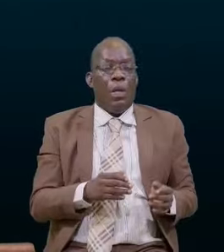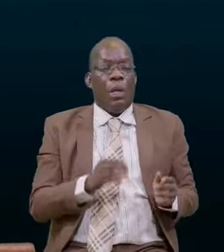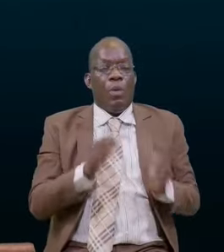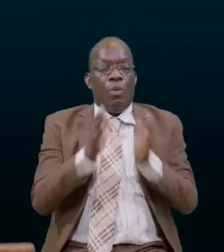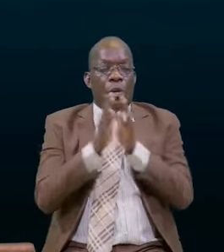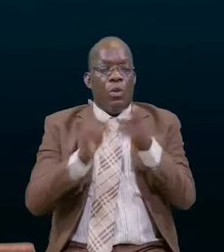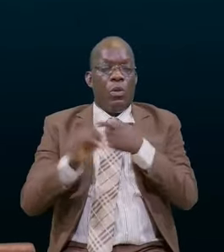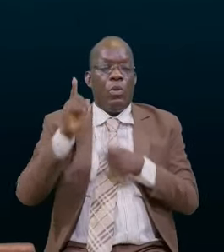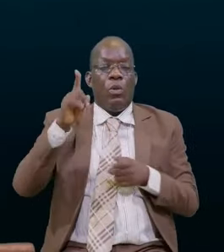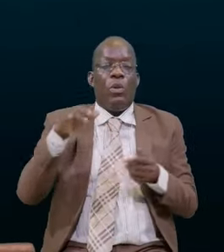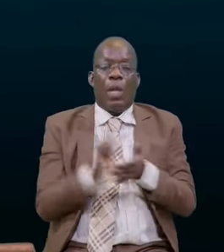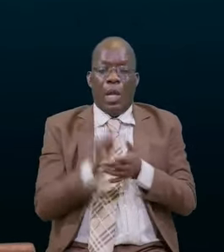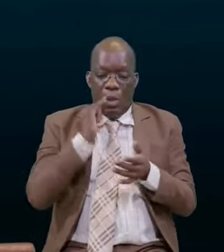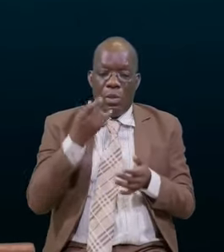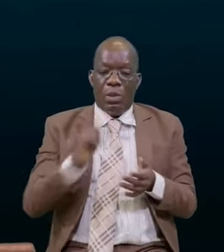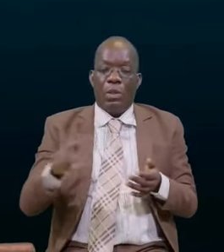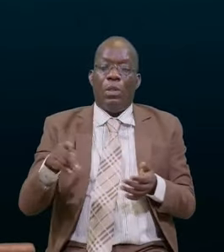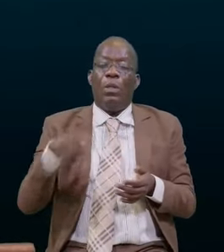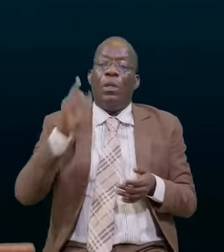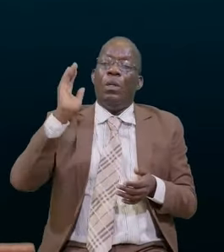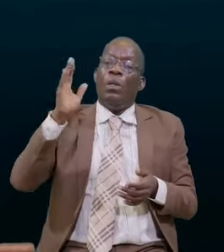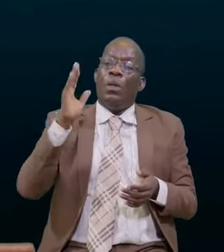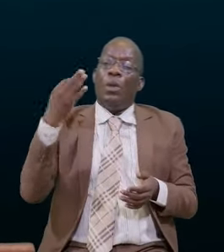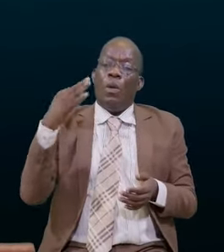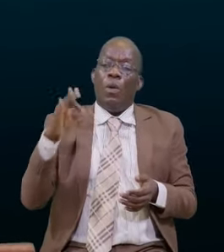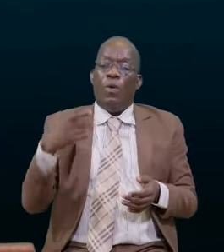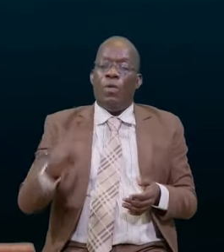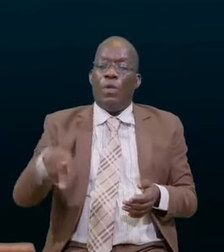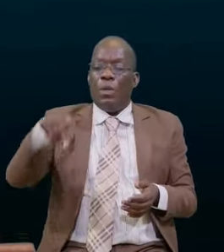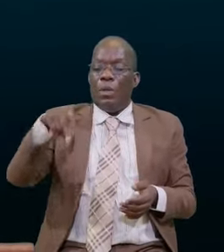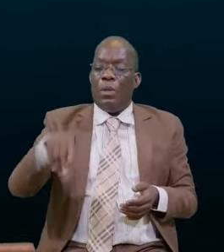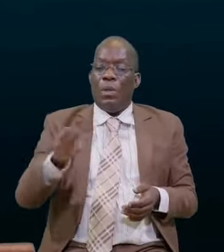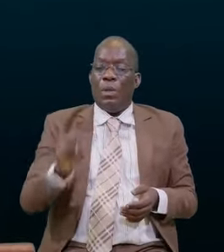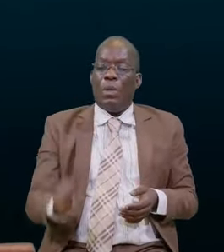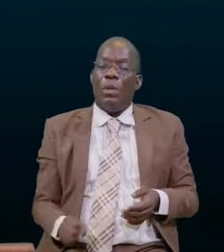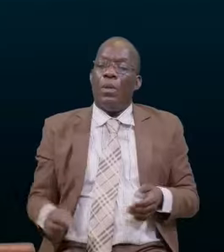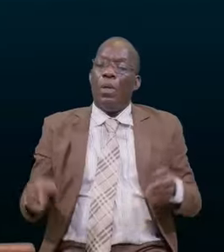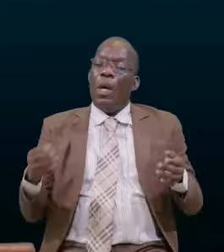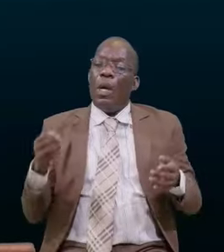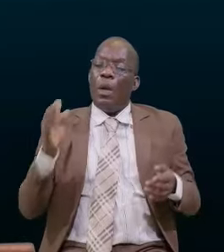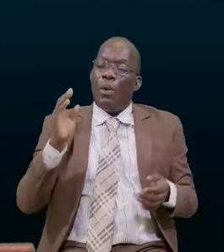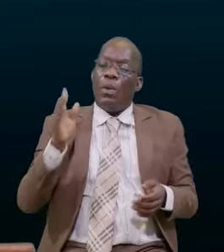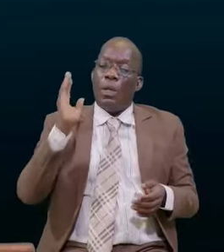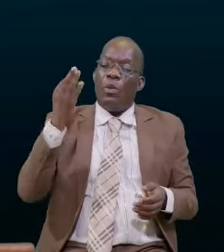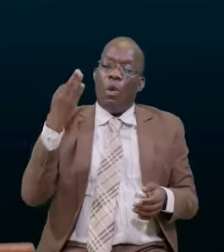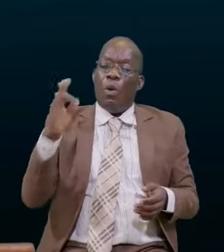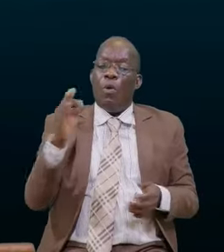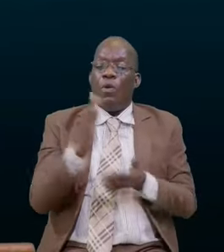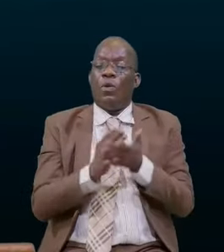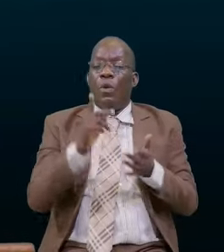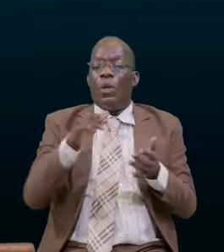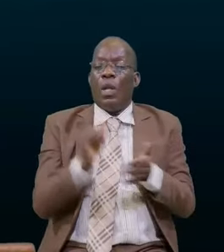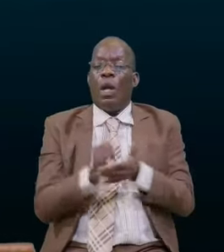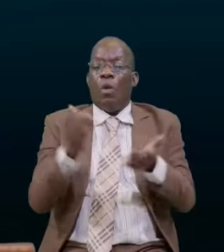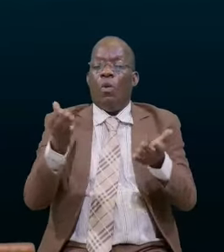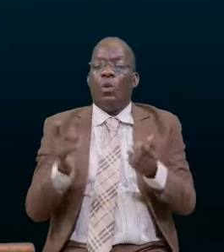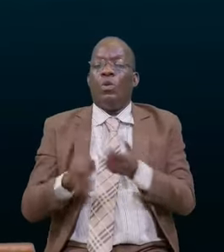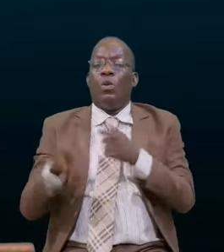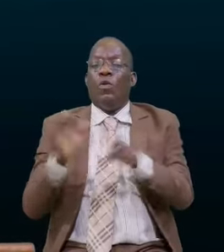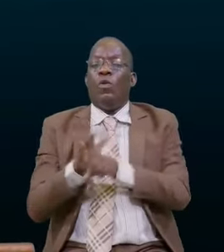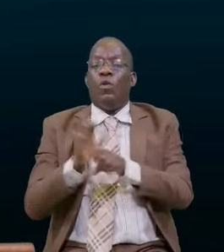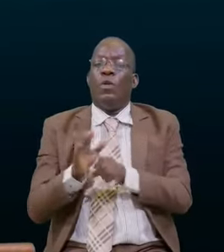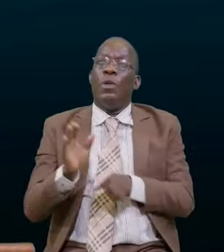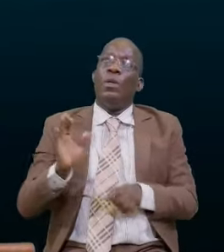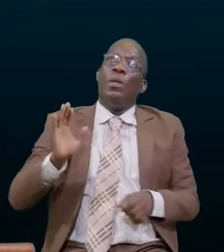S the testimony of such a person wants to see that he fulfills his Destiny he defends the grand